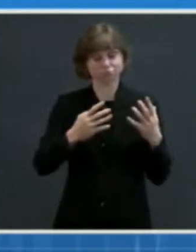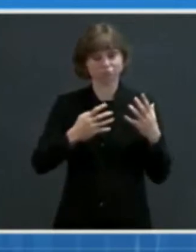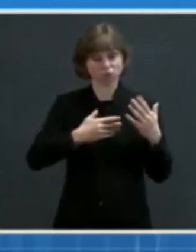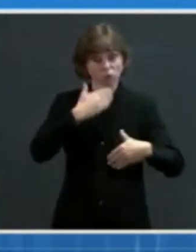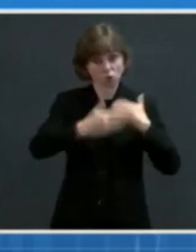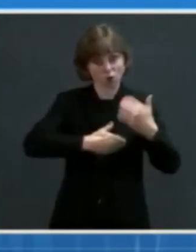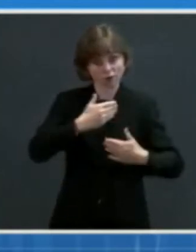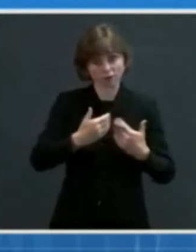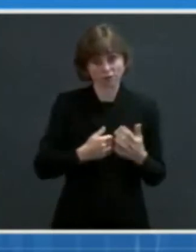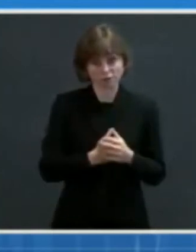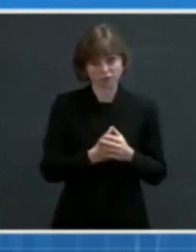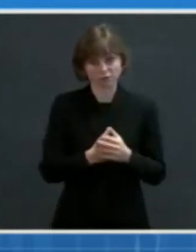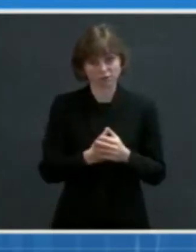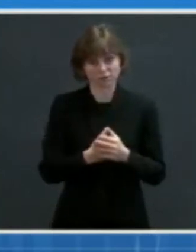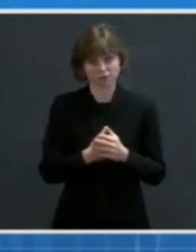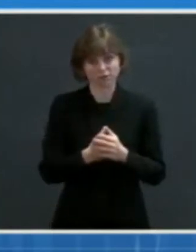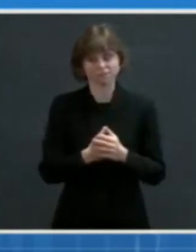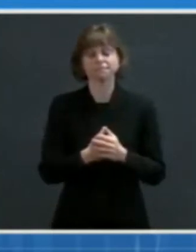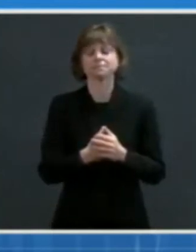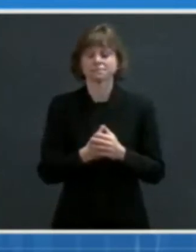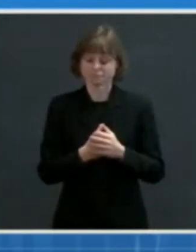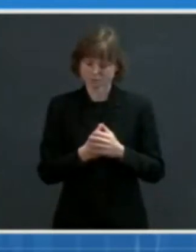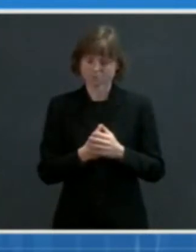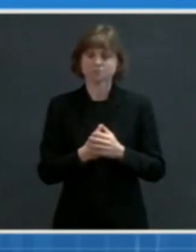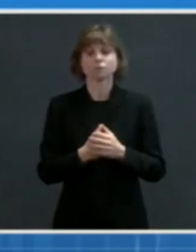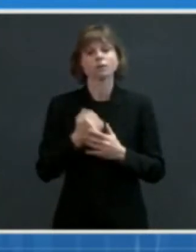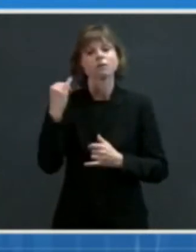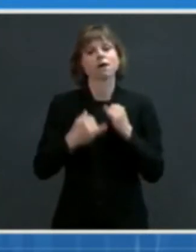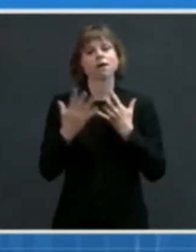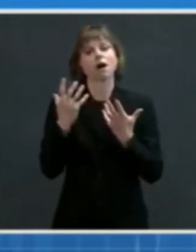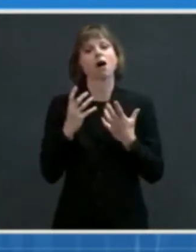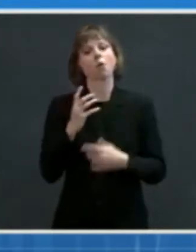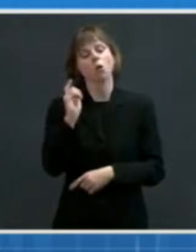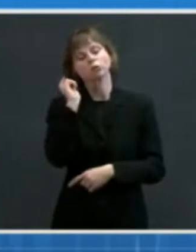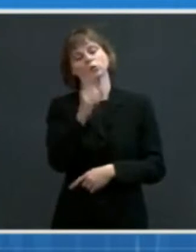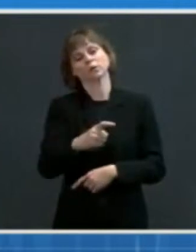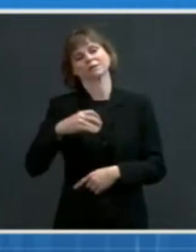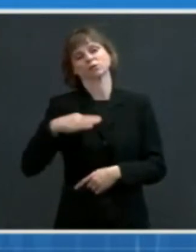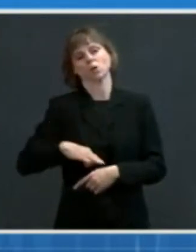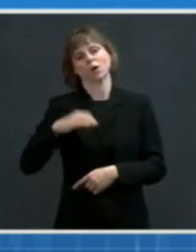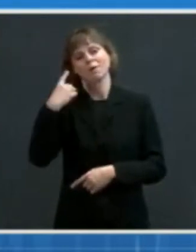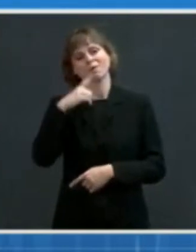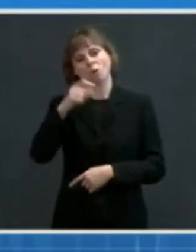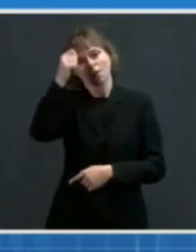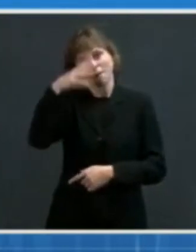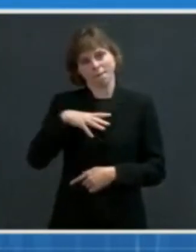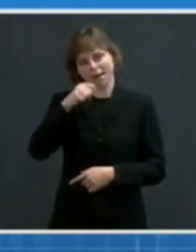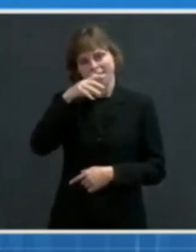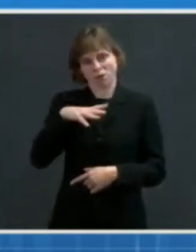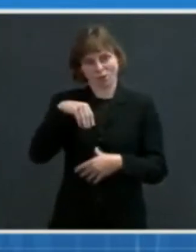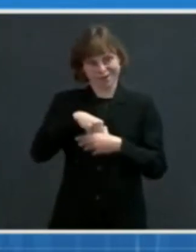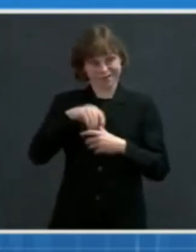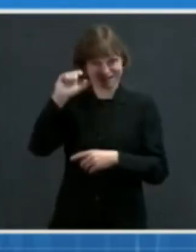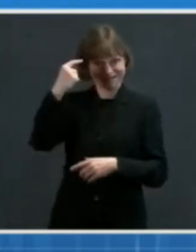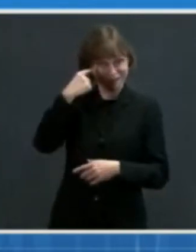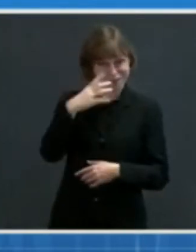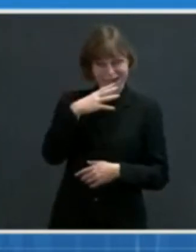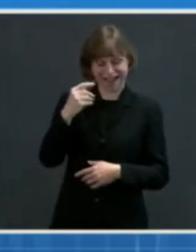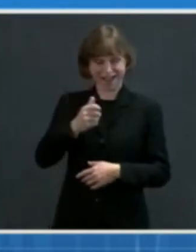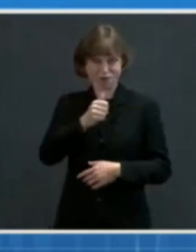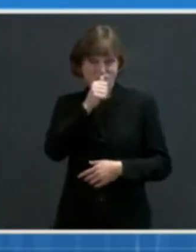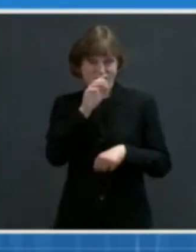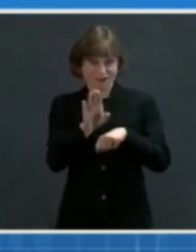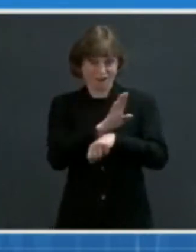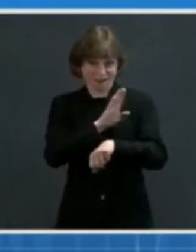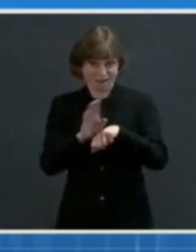Finally, I want to credit the execution of the men and women in government and the private sector who came together